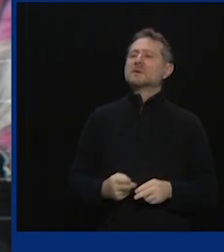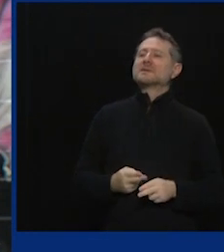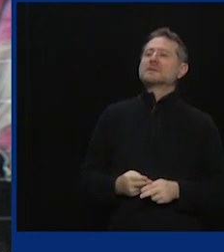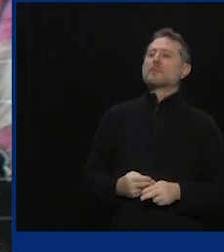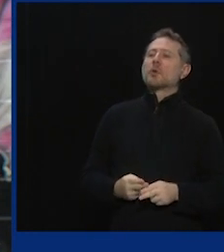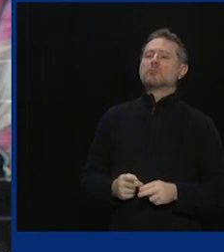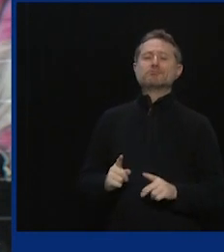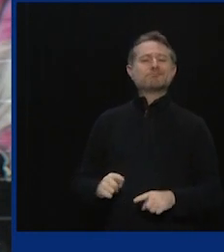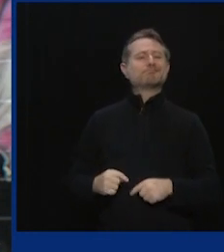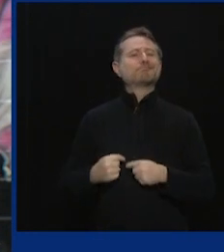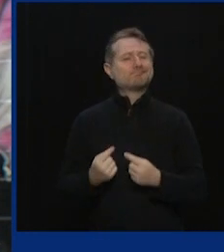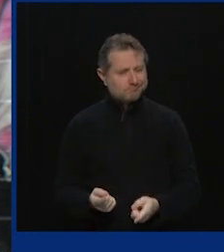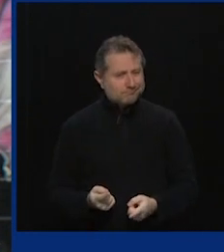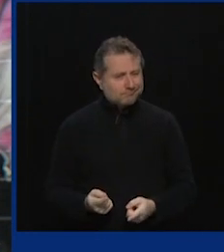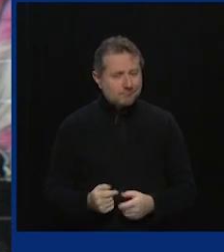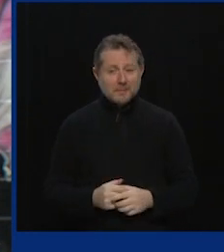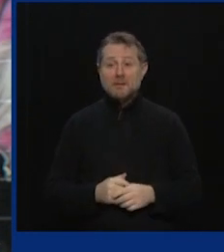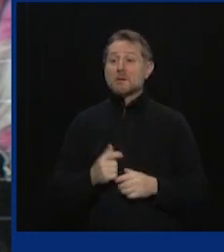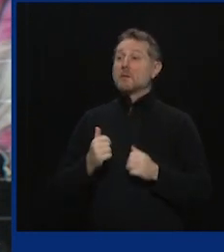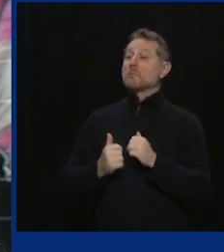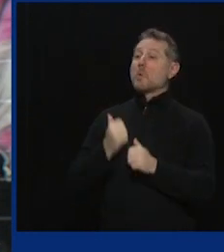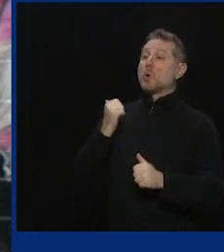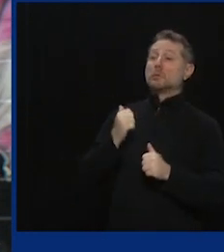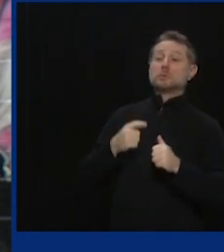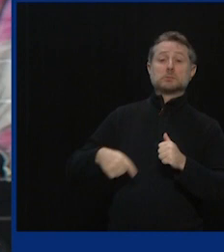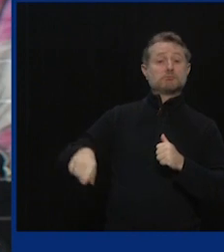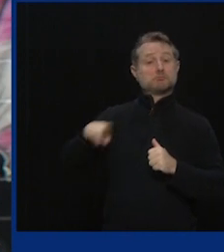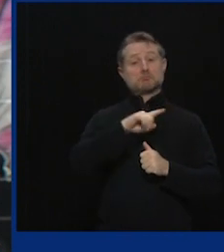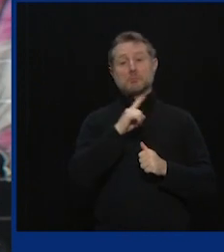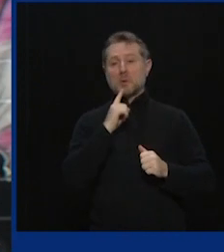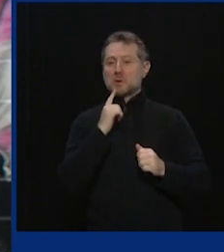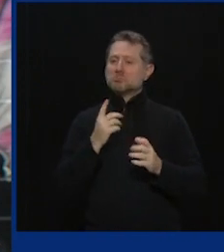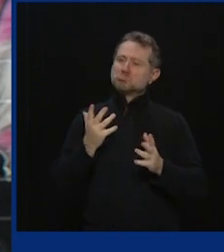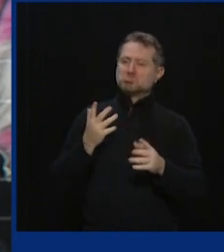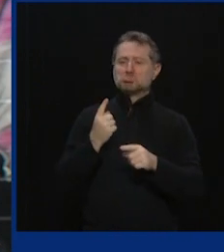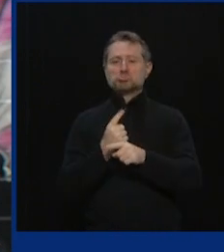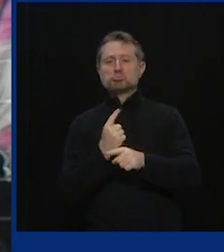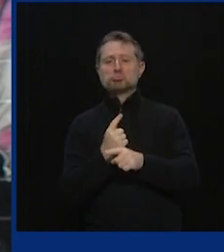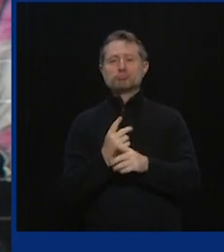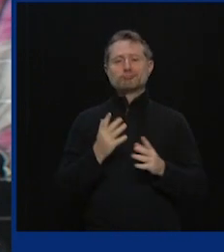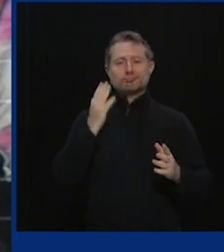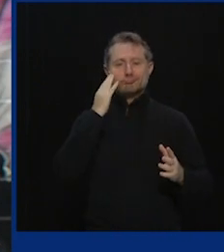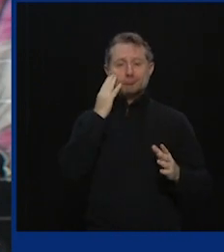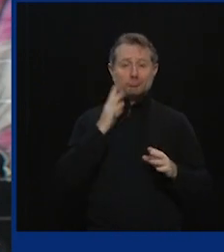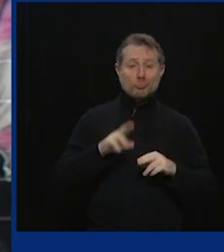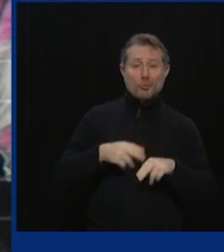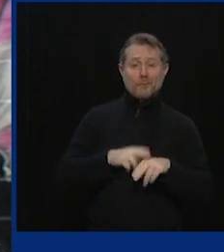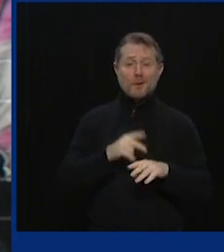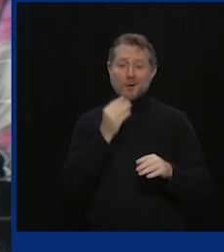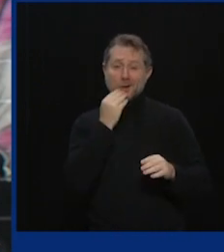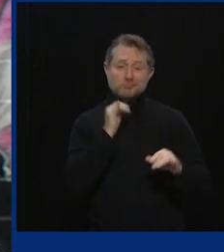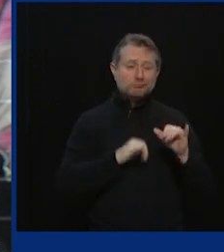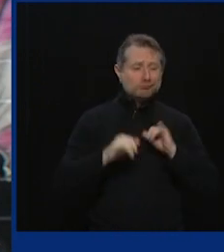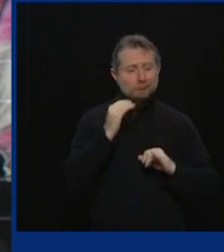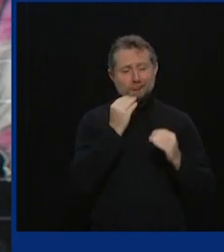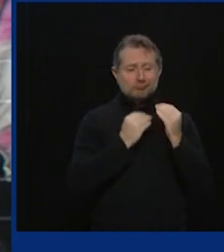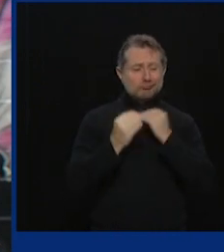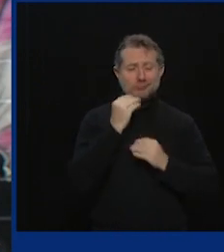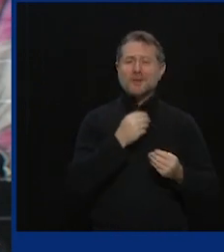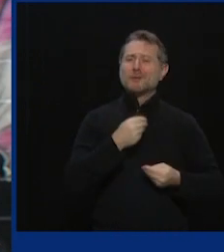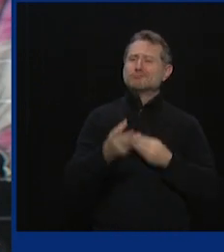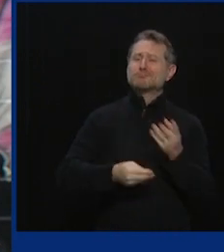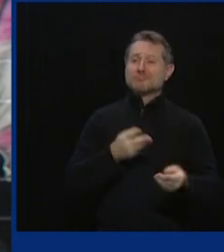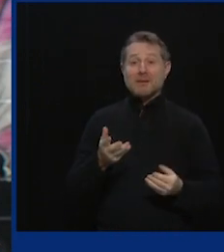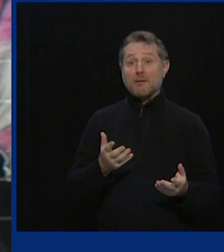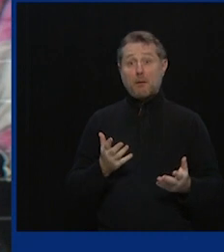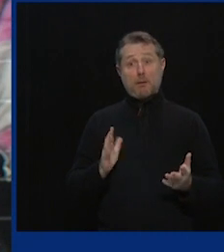will return to normal congregate meal sites which will be fully operational again. The bill that Governor